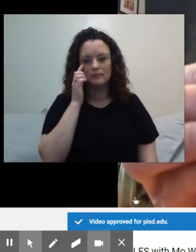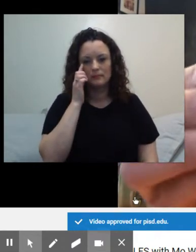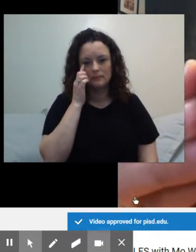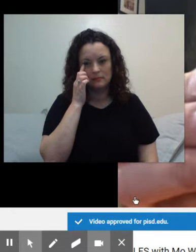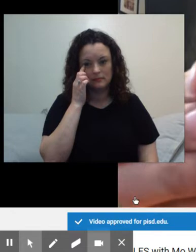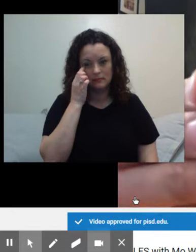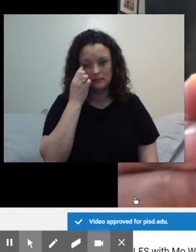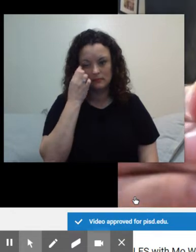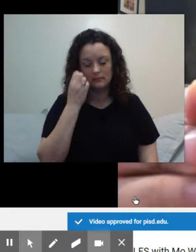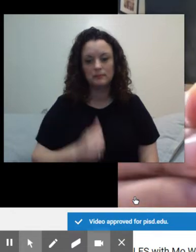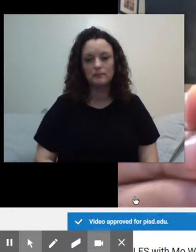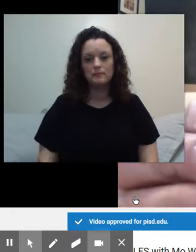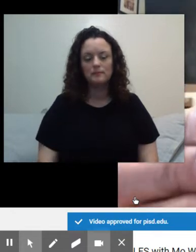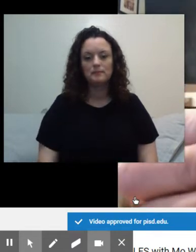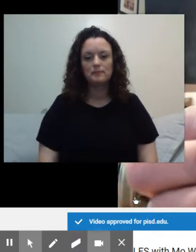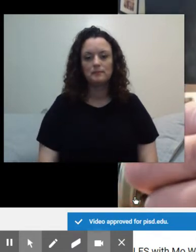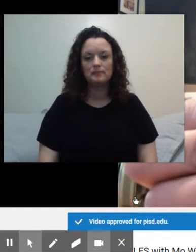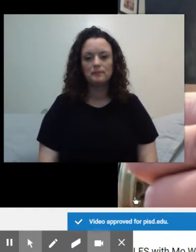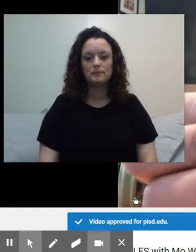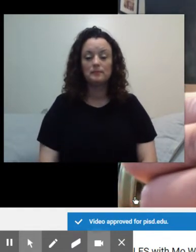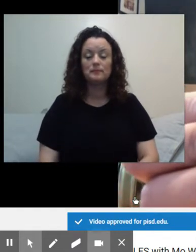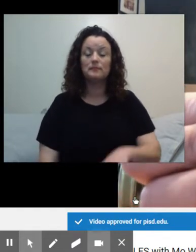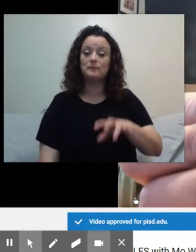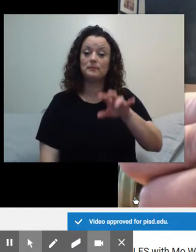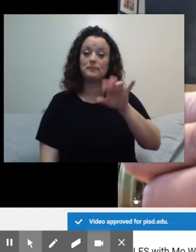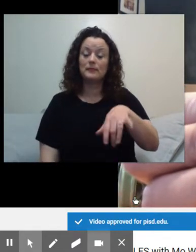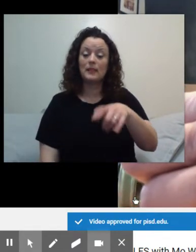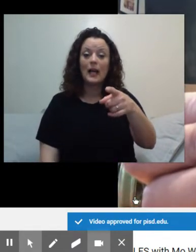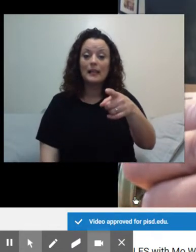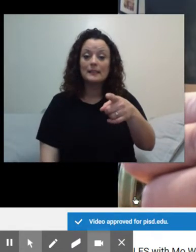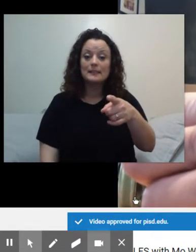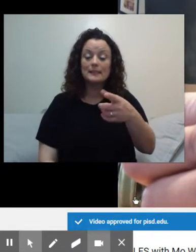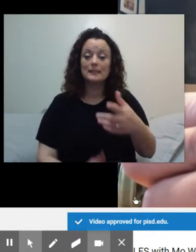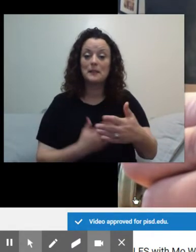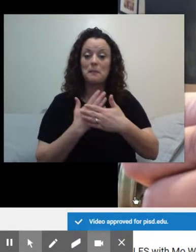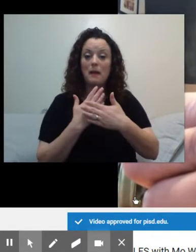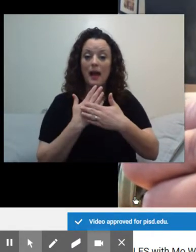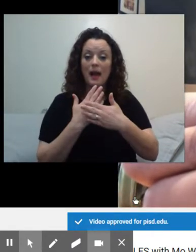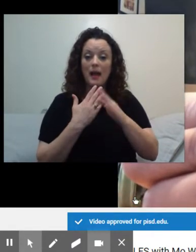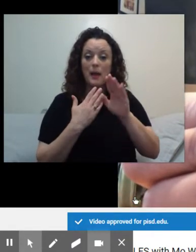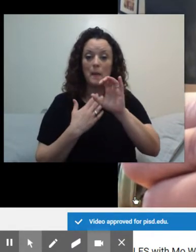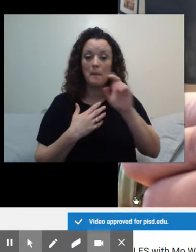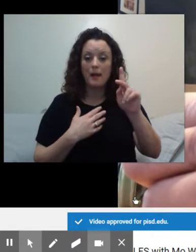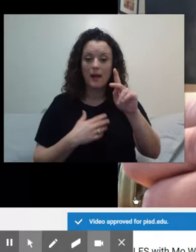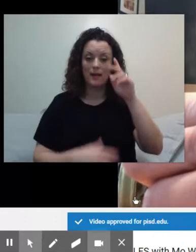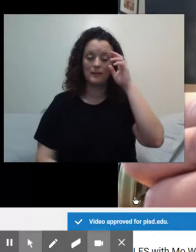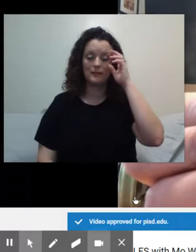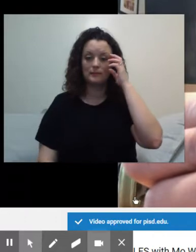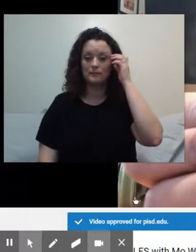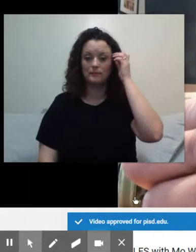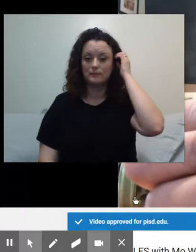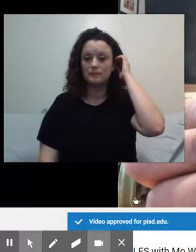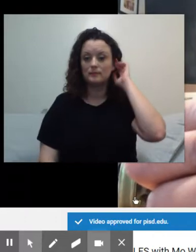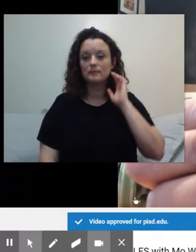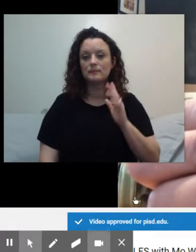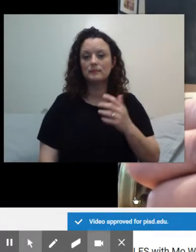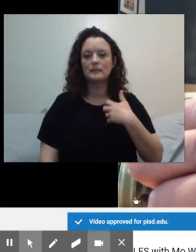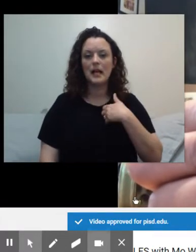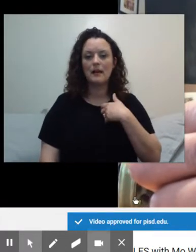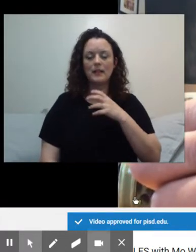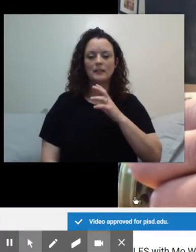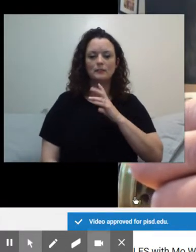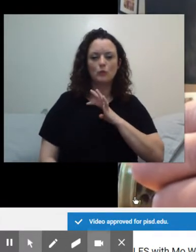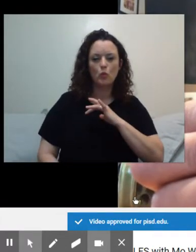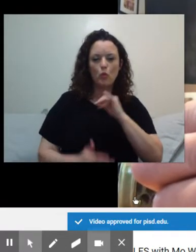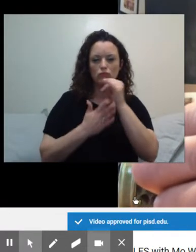See, now that's the back of the Caldecott medal. And it has this cool little etching